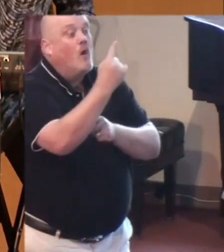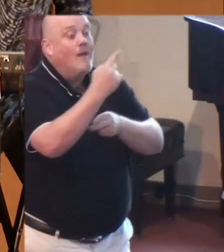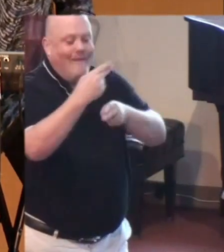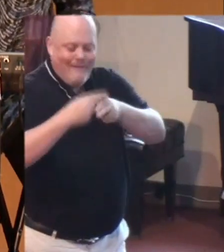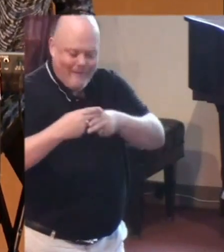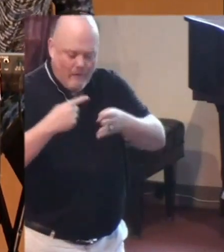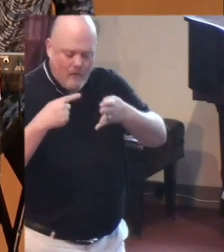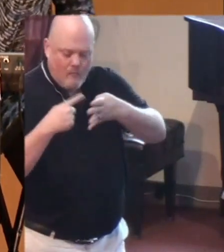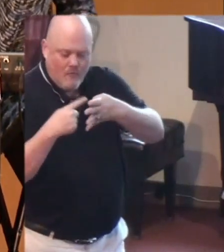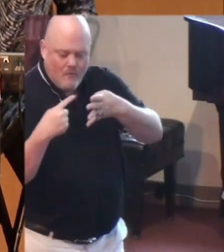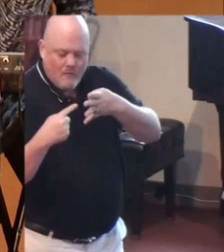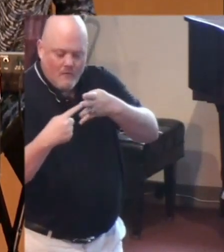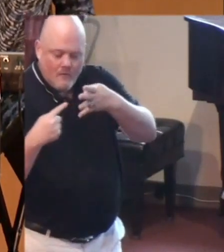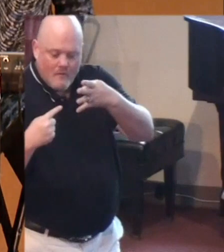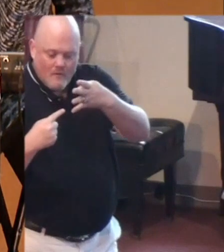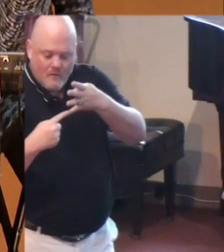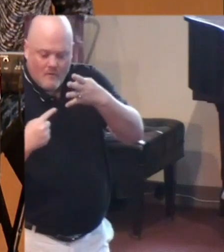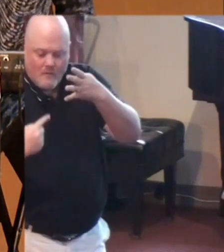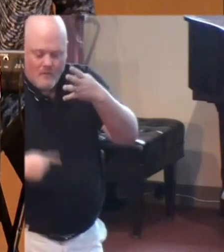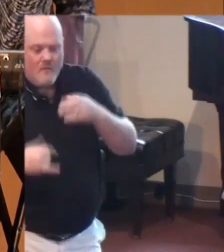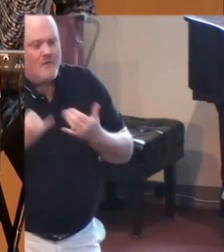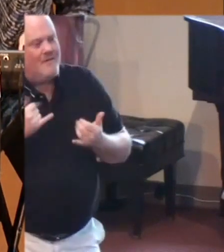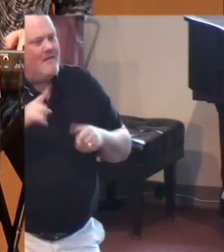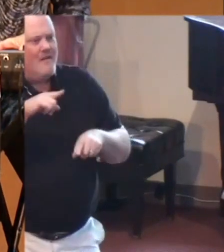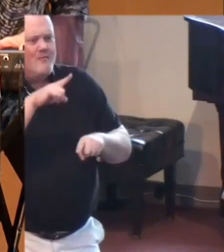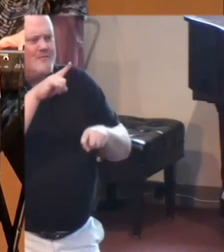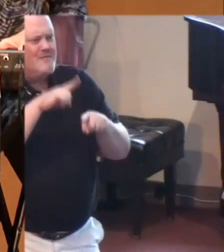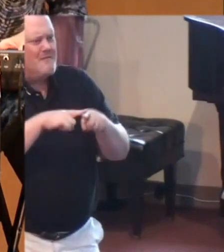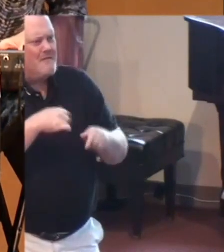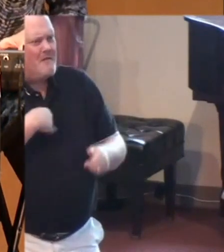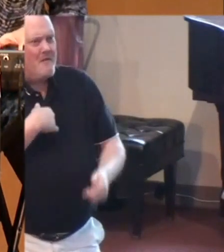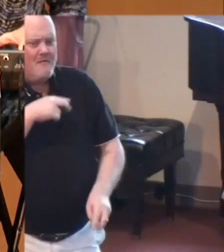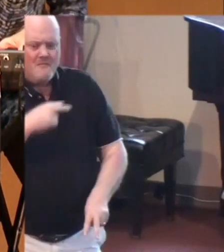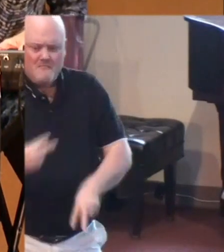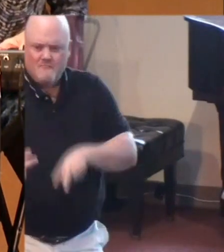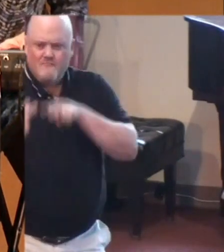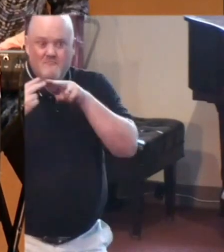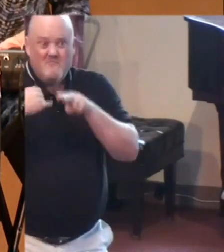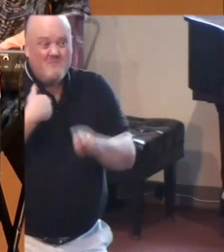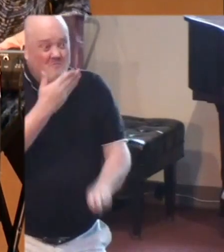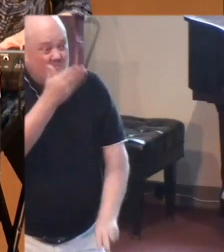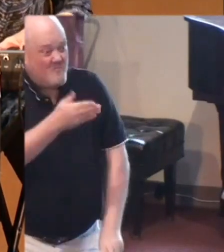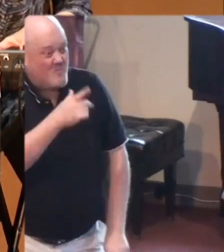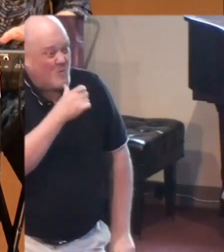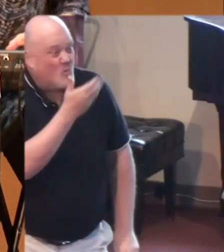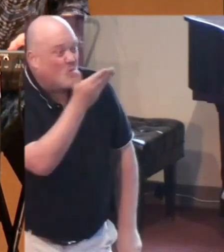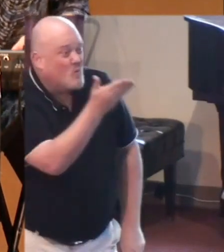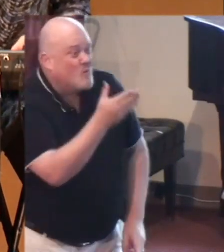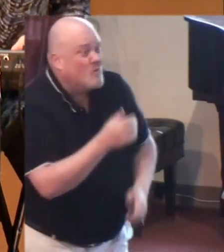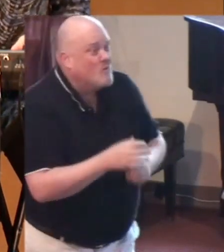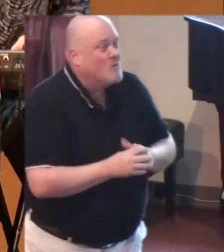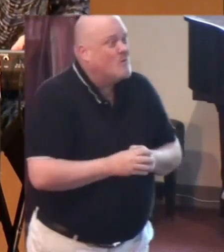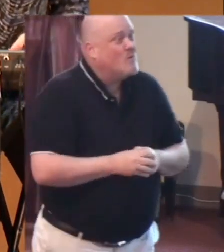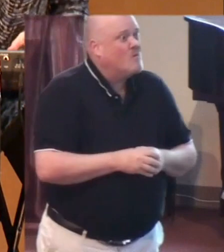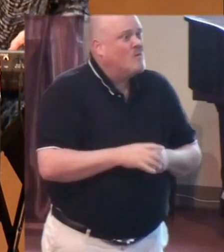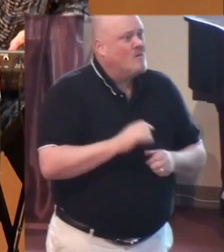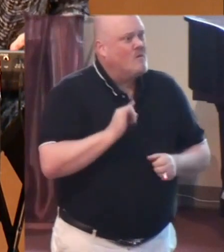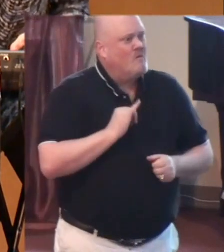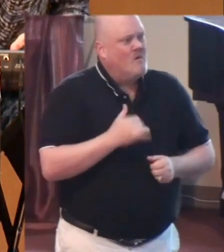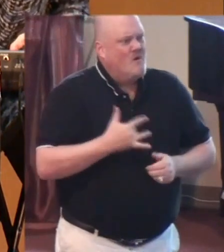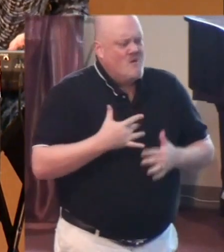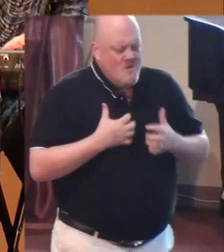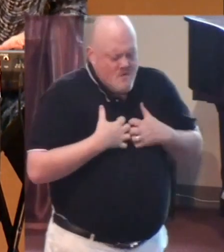birthday. Now she can't remember my name. And it makes me